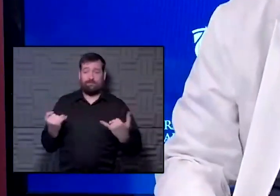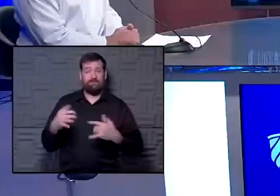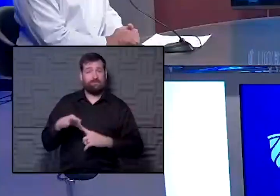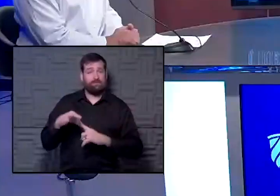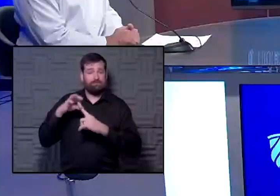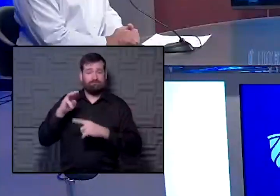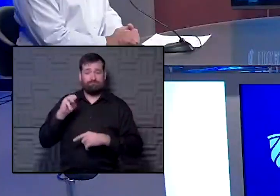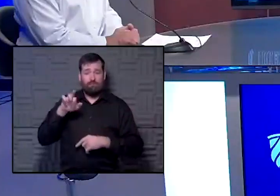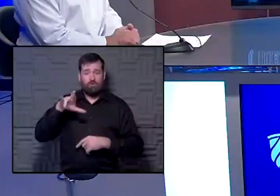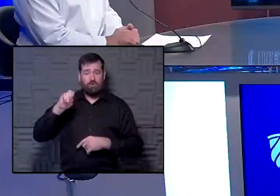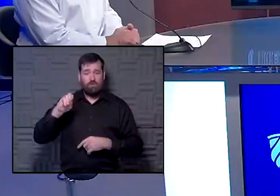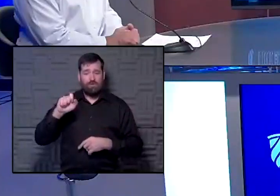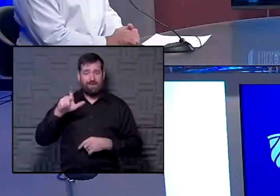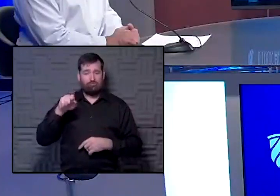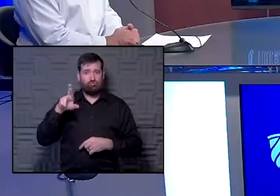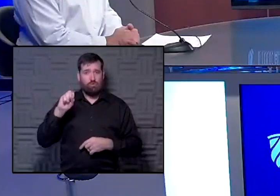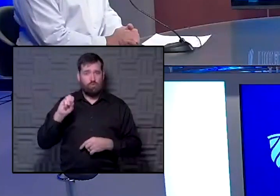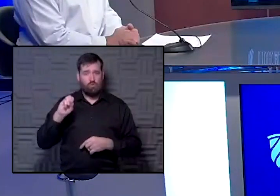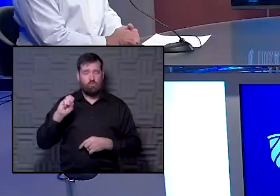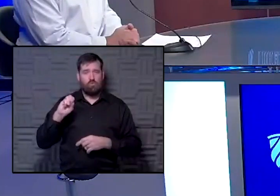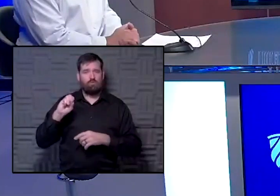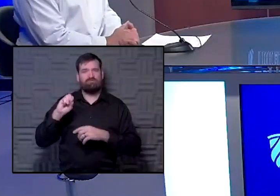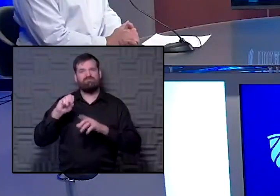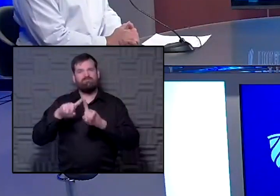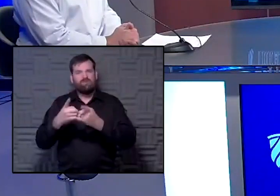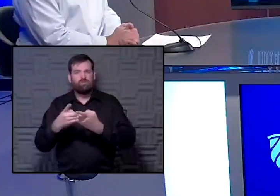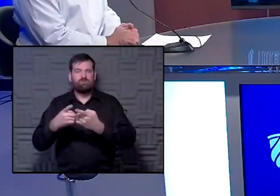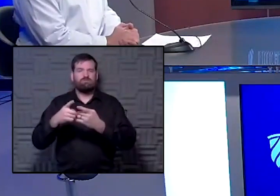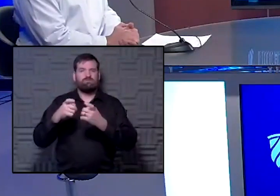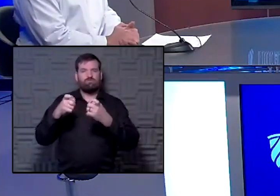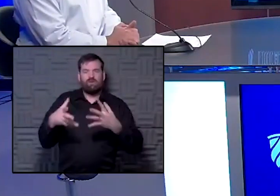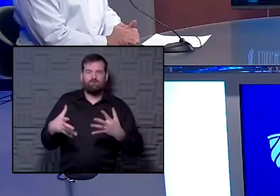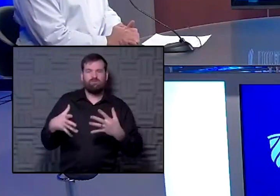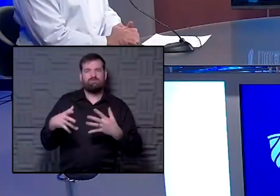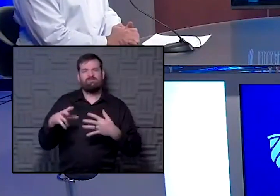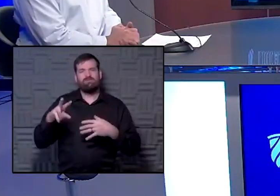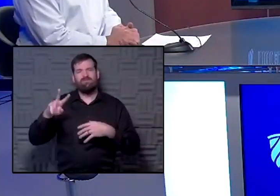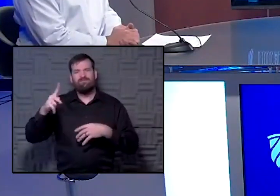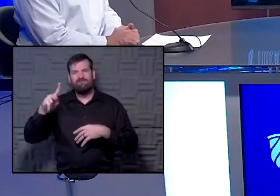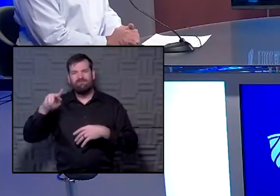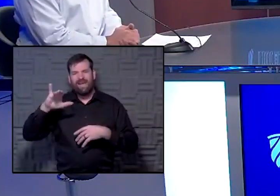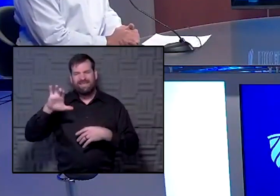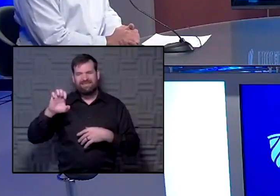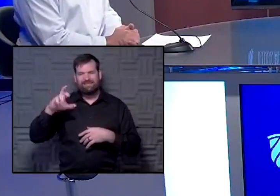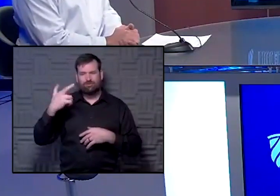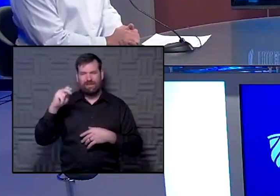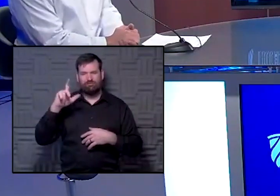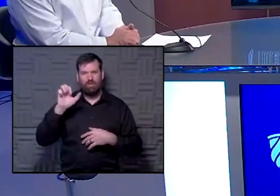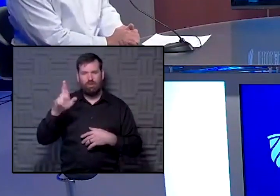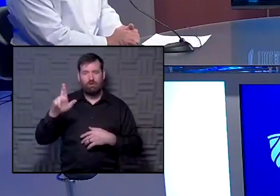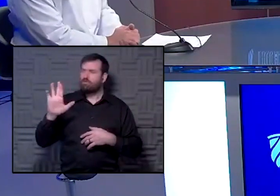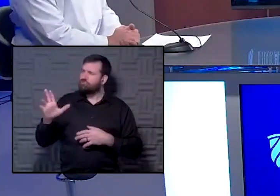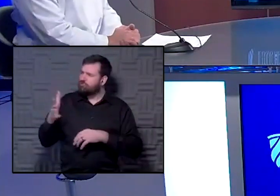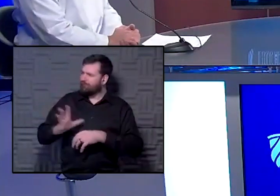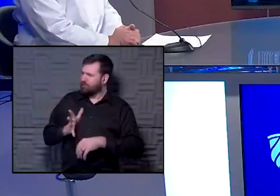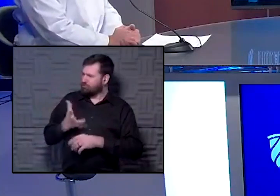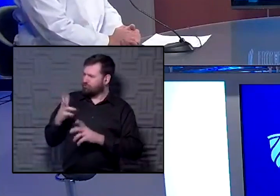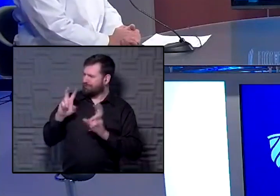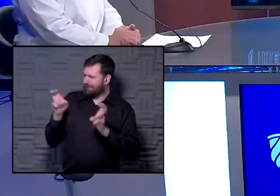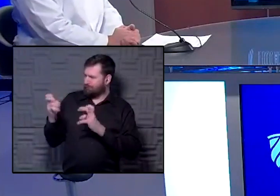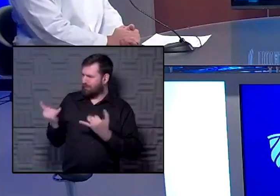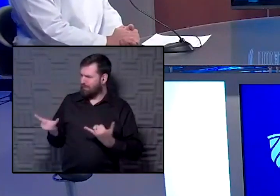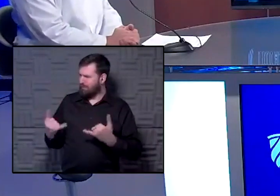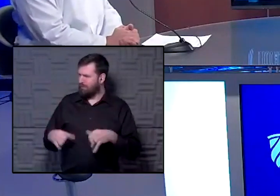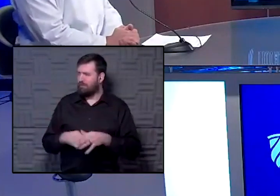Mario Castro's back. He's a division director for pulmonary. He's like the vice chancellor for all research or something like that. What's your official title now? Official